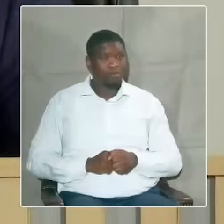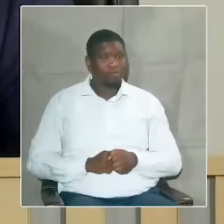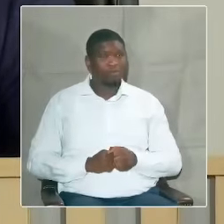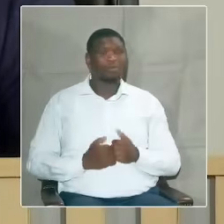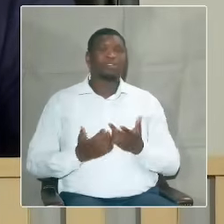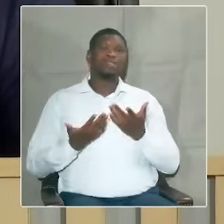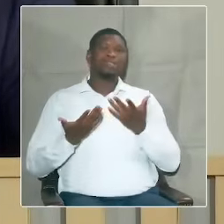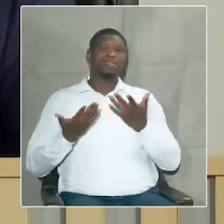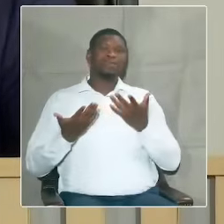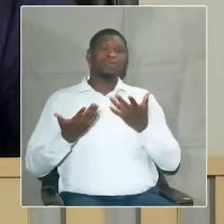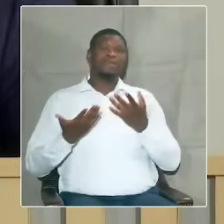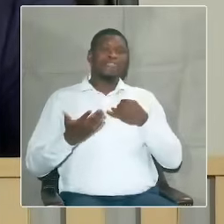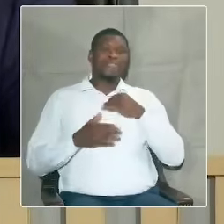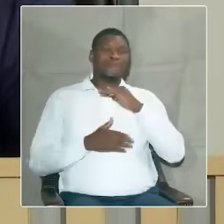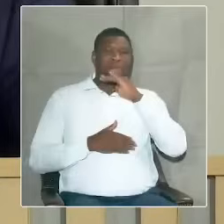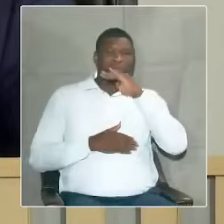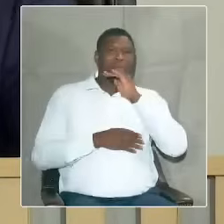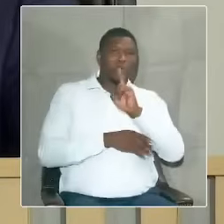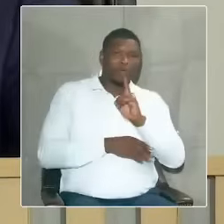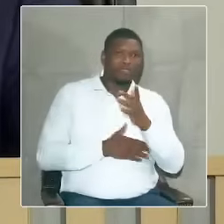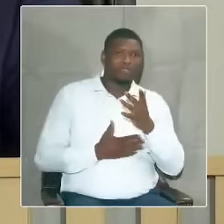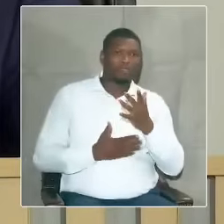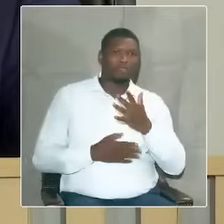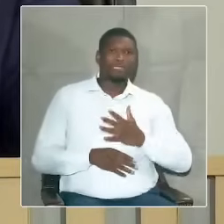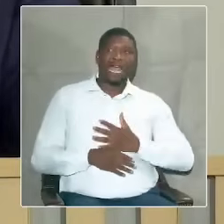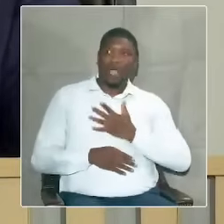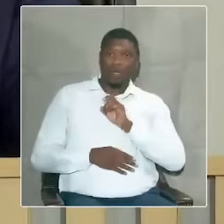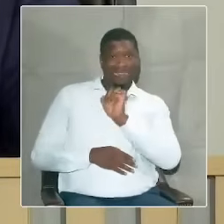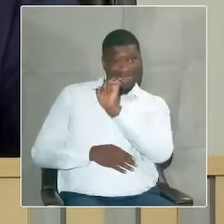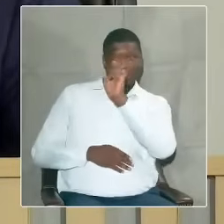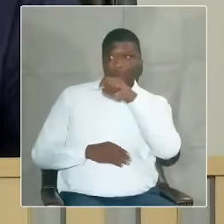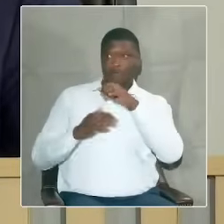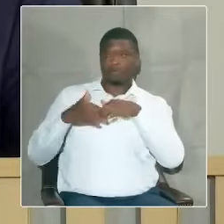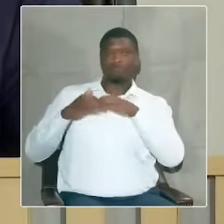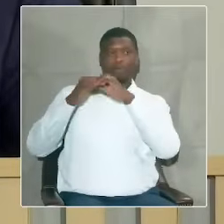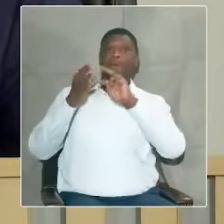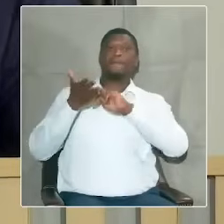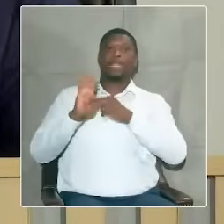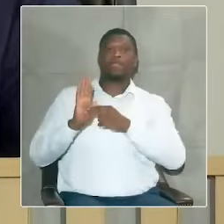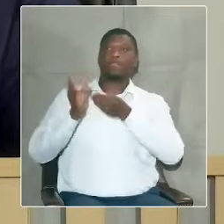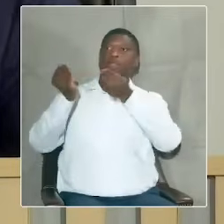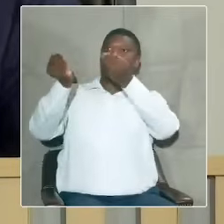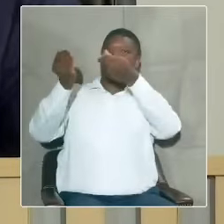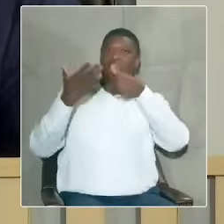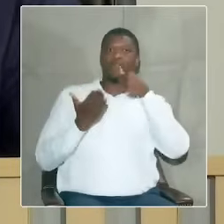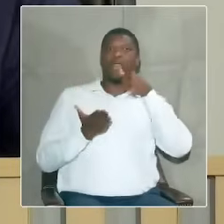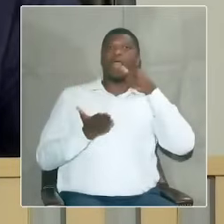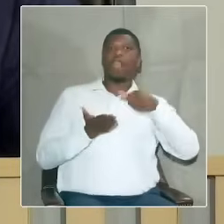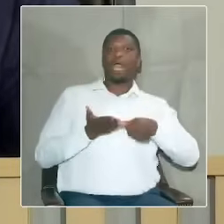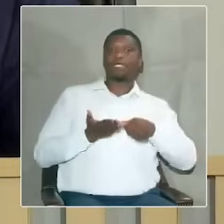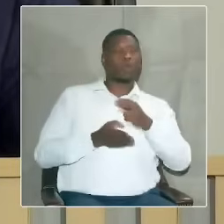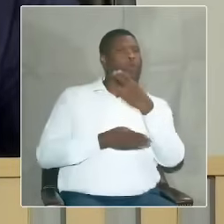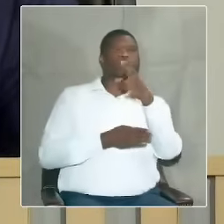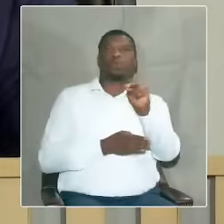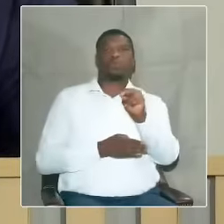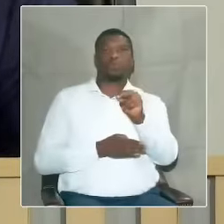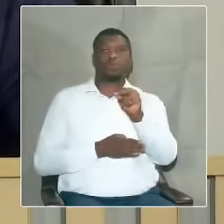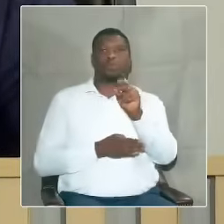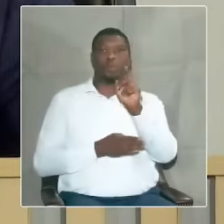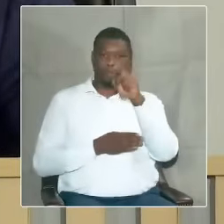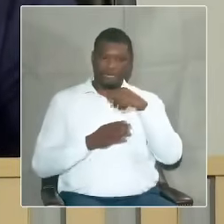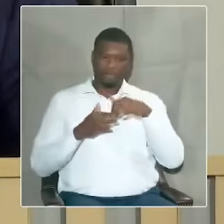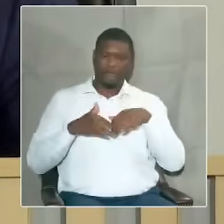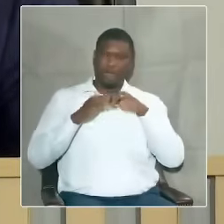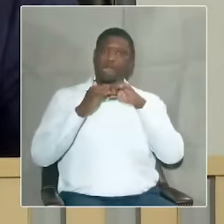Yeah, in other words, I wanted that he should come up with a plan, not writing a letter that there must be a plan coming from